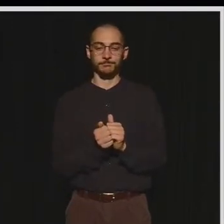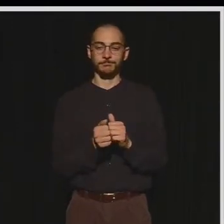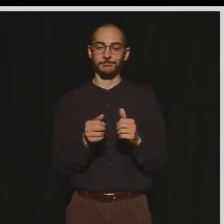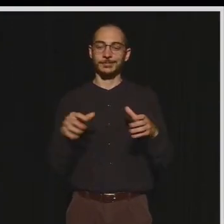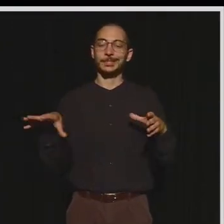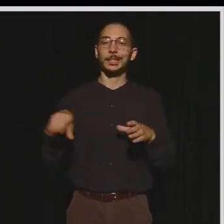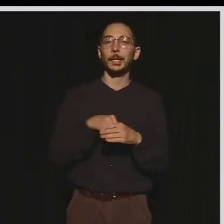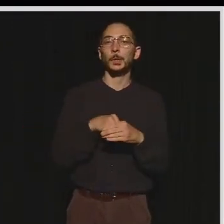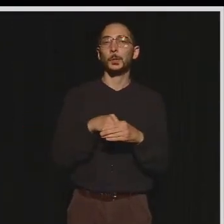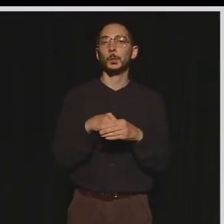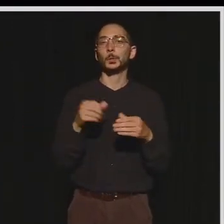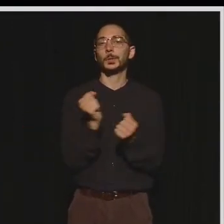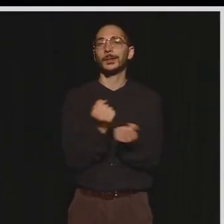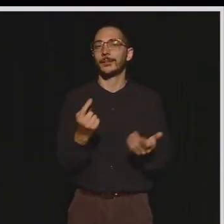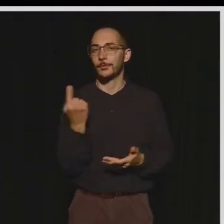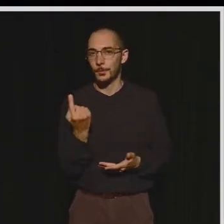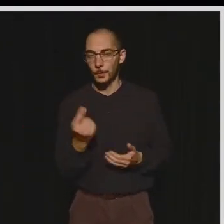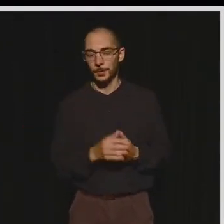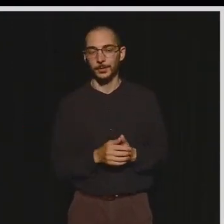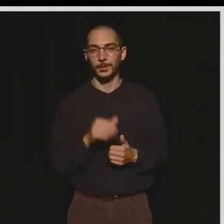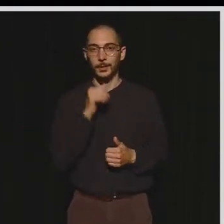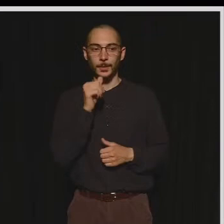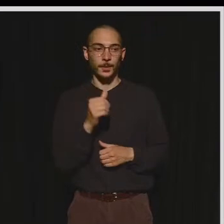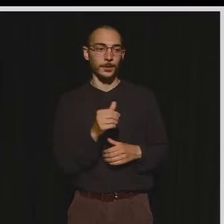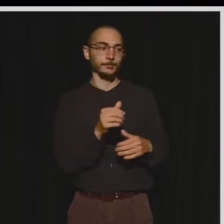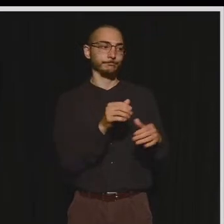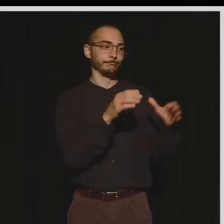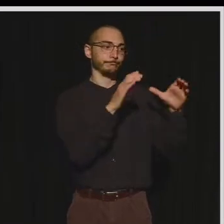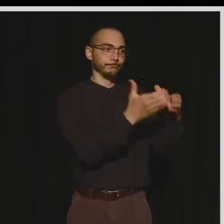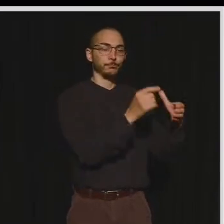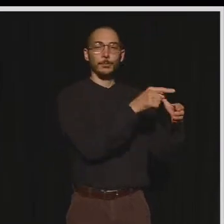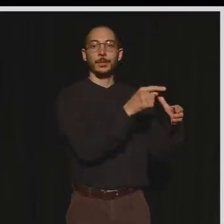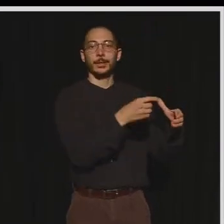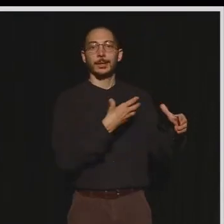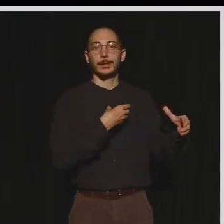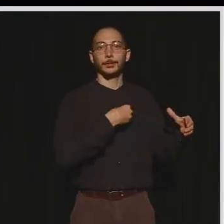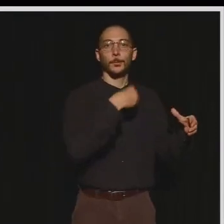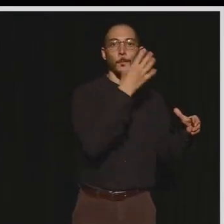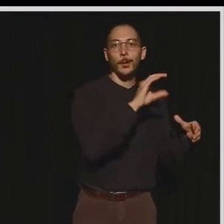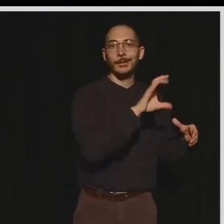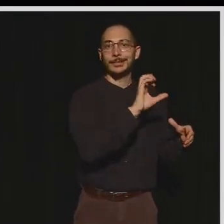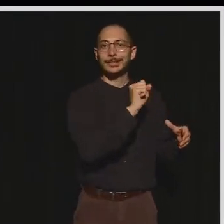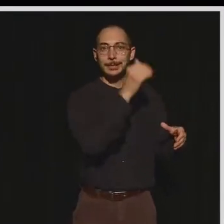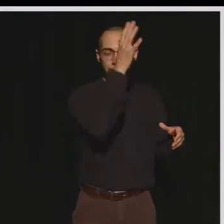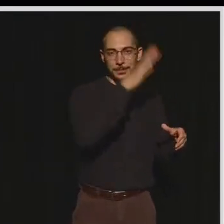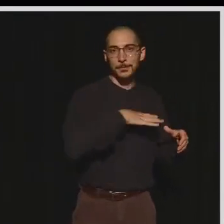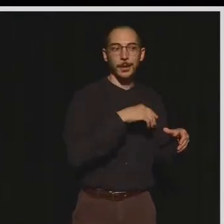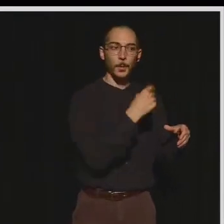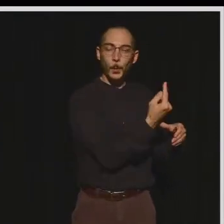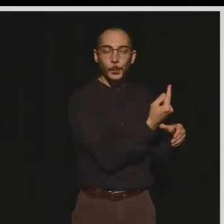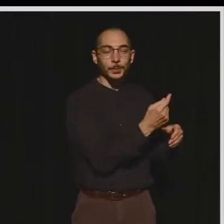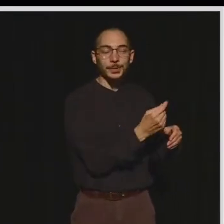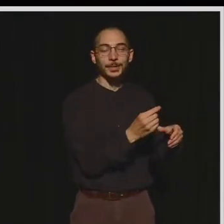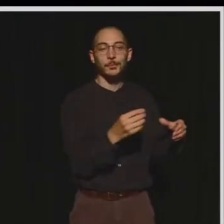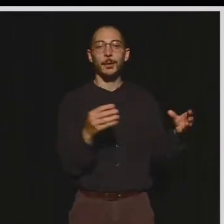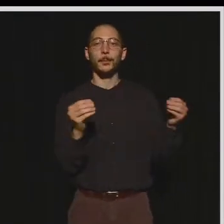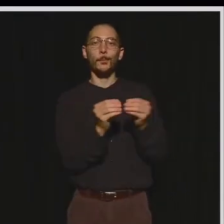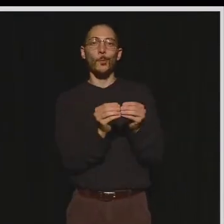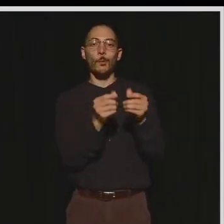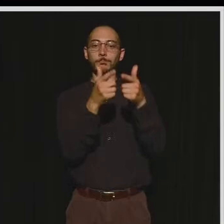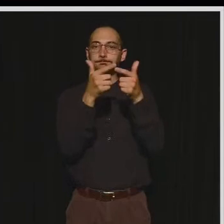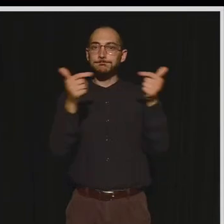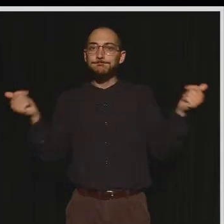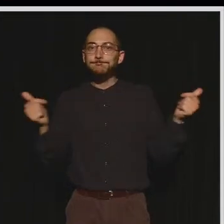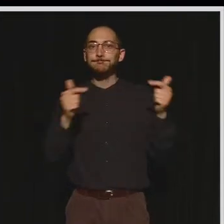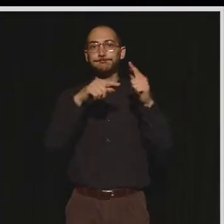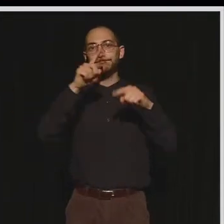of global uprising around racial justice that's anchored in the Black Lives Matter movement, I'm really seeing how